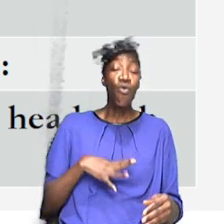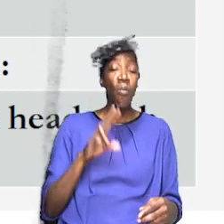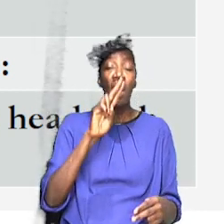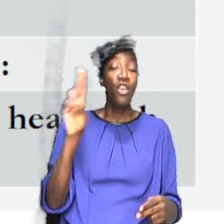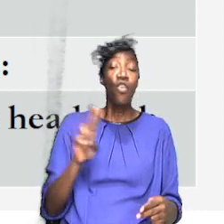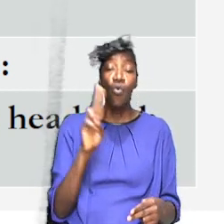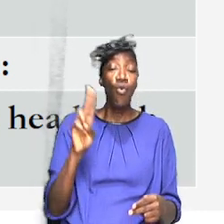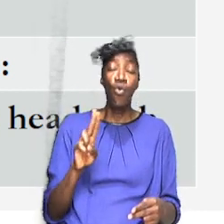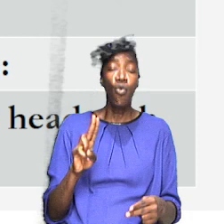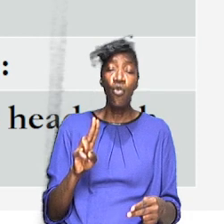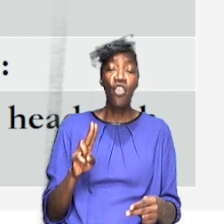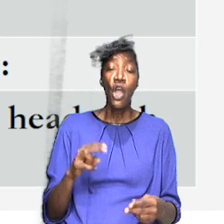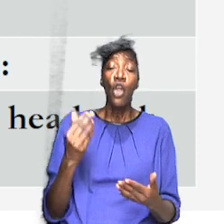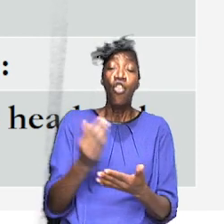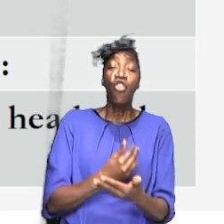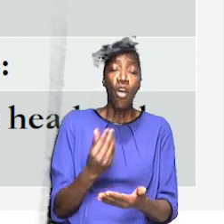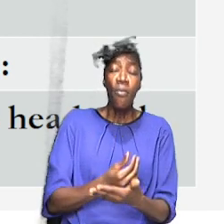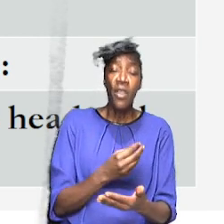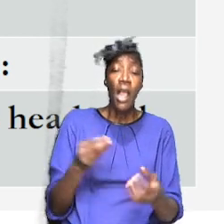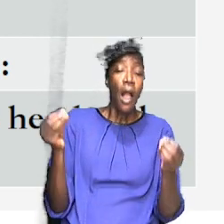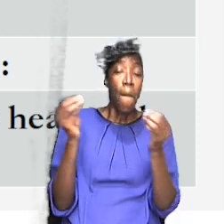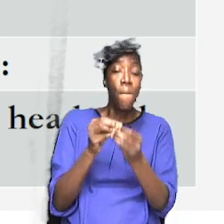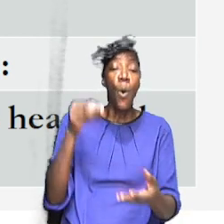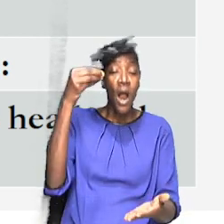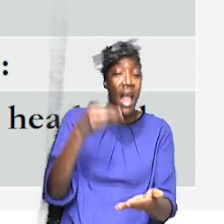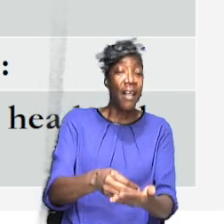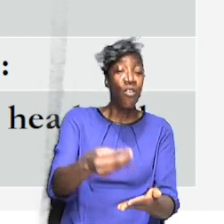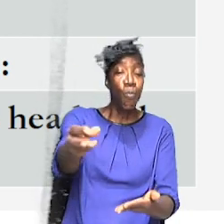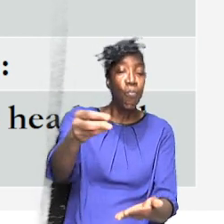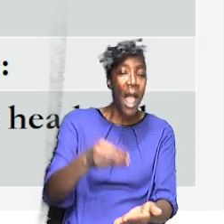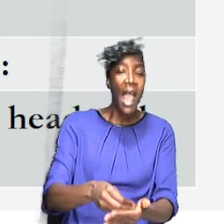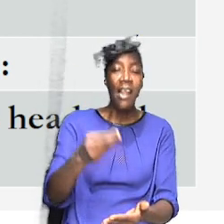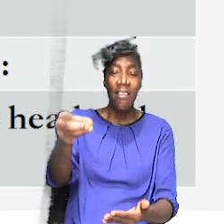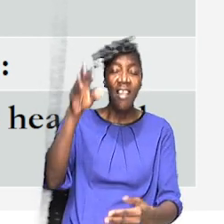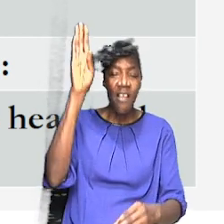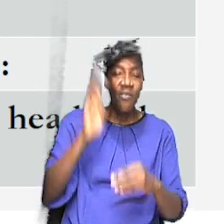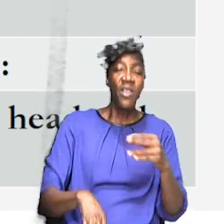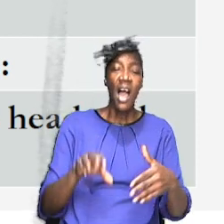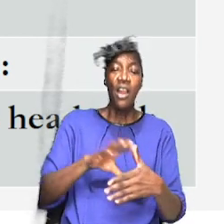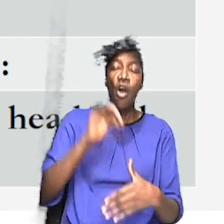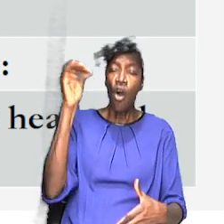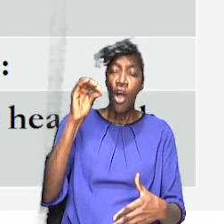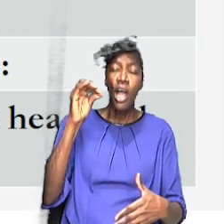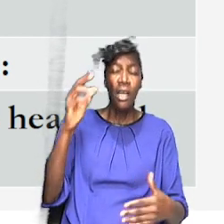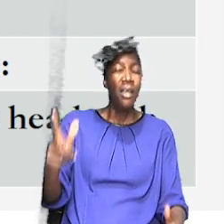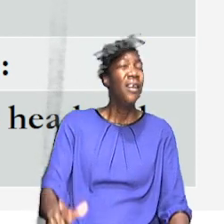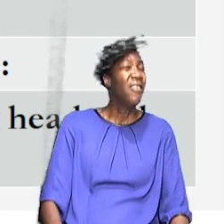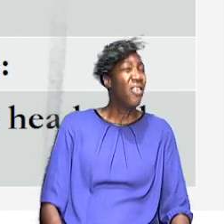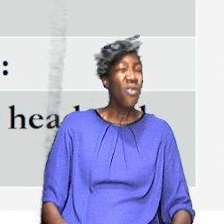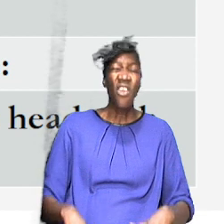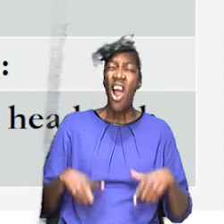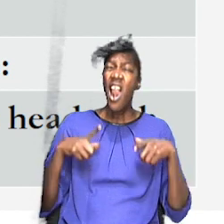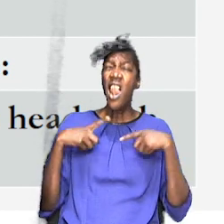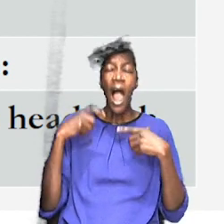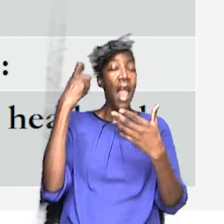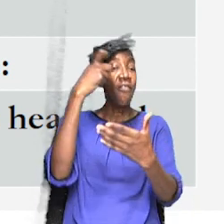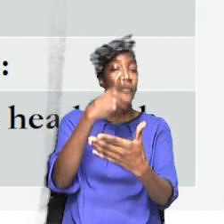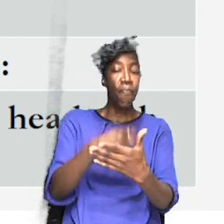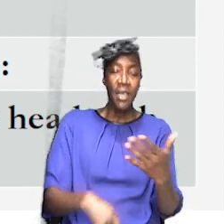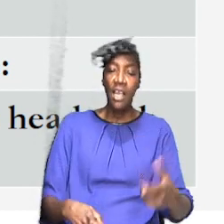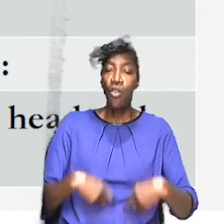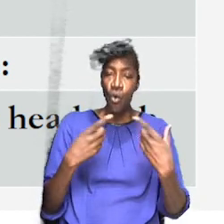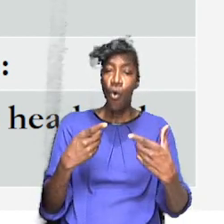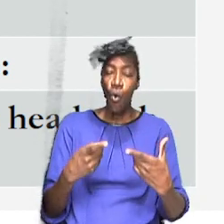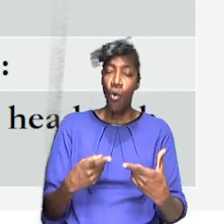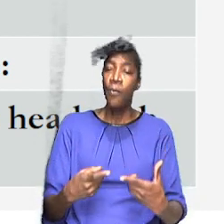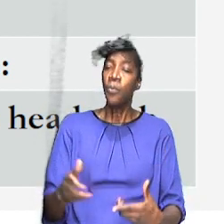was far more expensive than oil. She used her life's wages to get into the presence